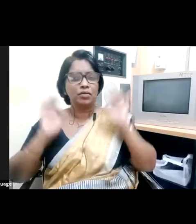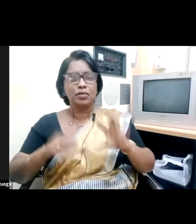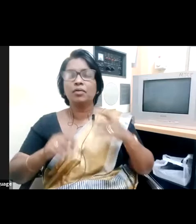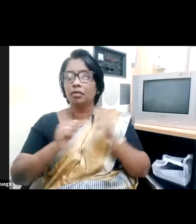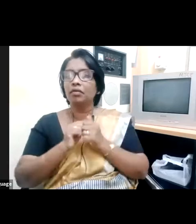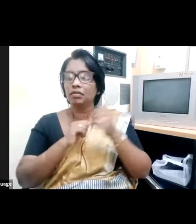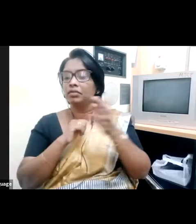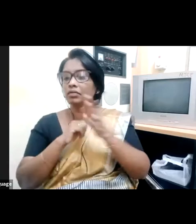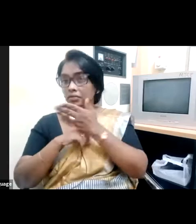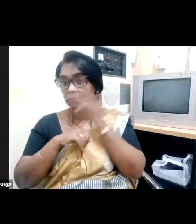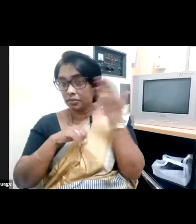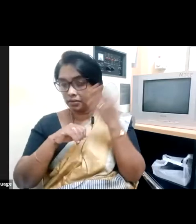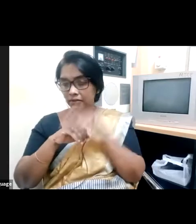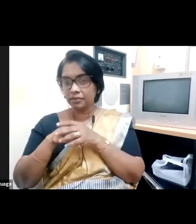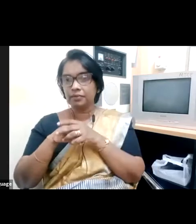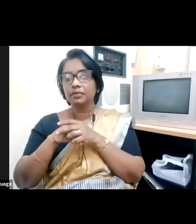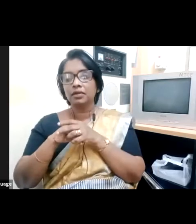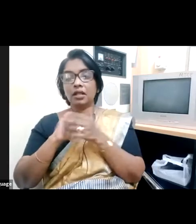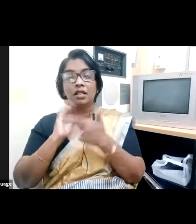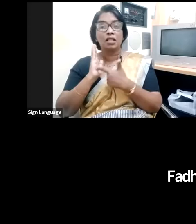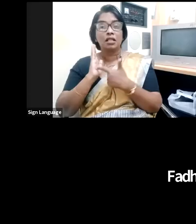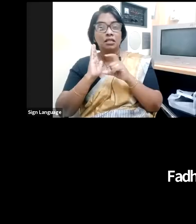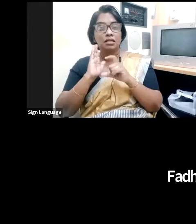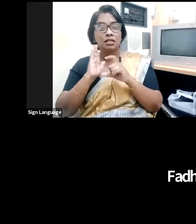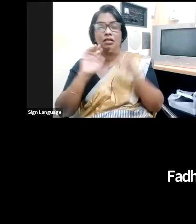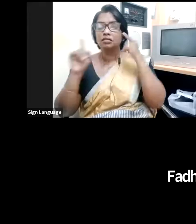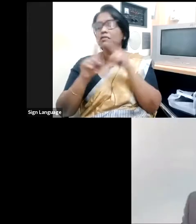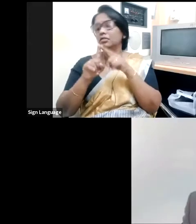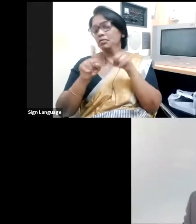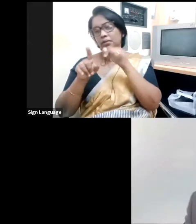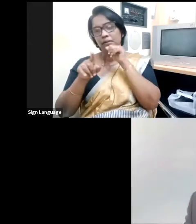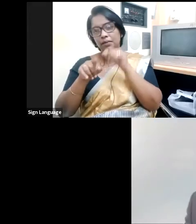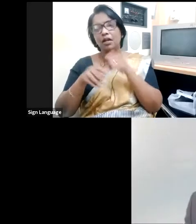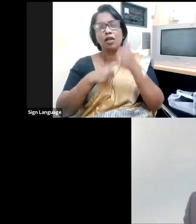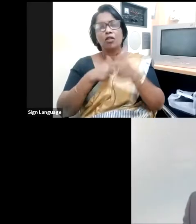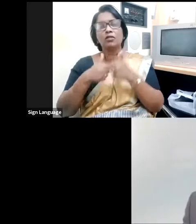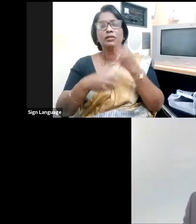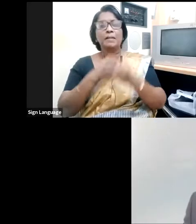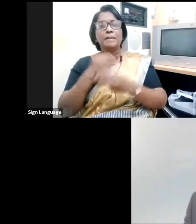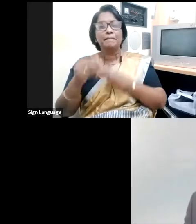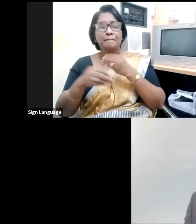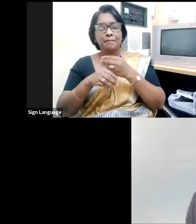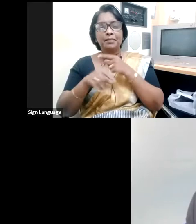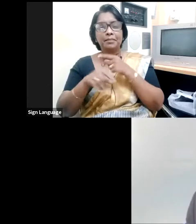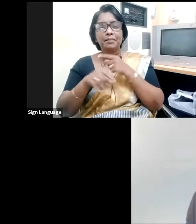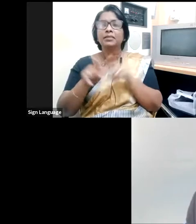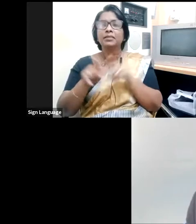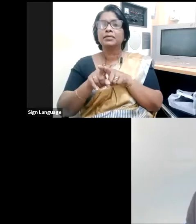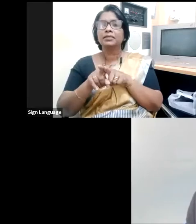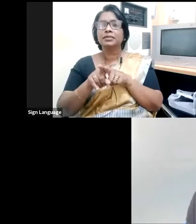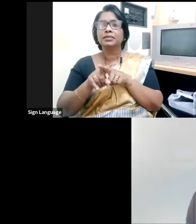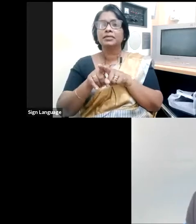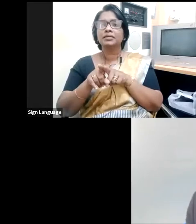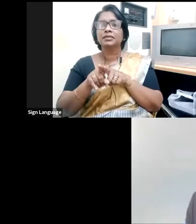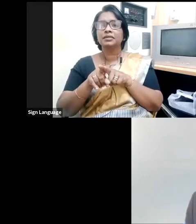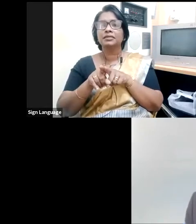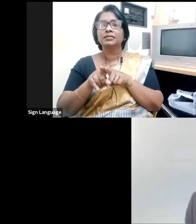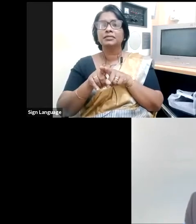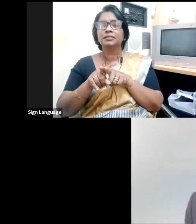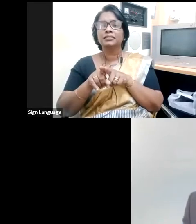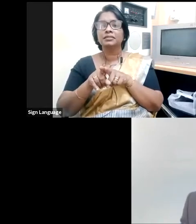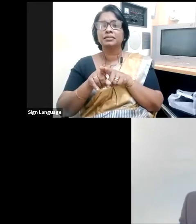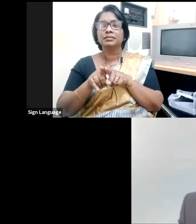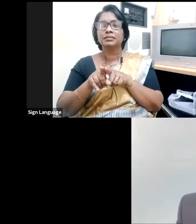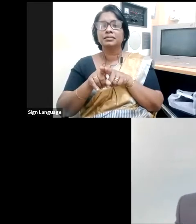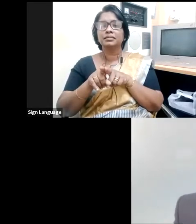the innovations, I think within this... Can I come back to you again in a little while? I think I'm just looking at the time. Is that okay? Is that